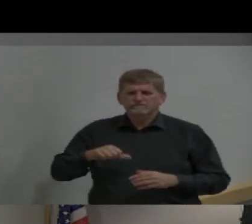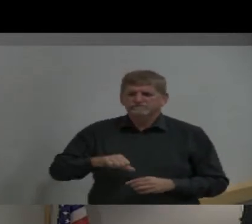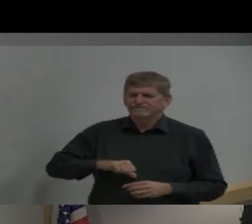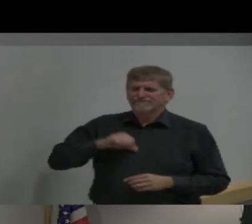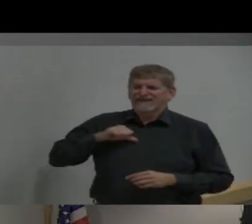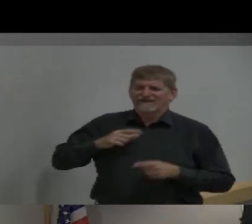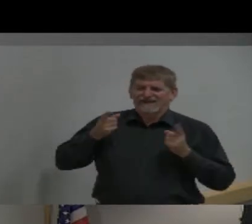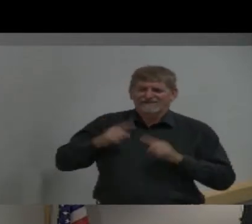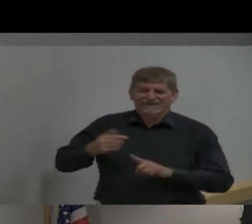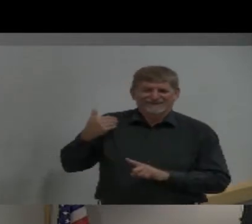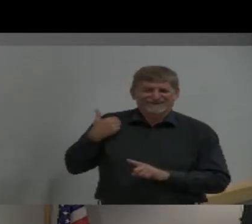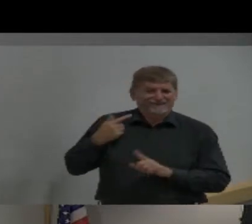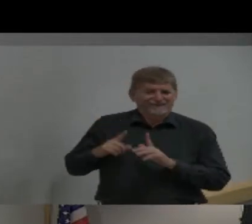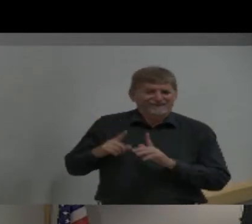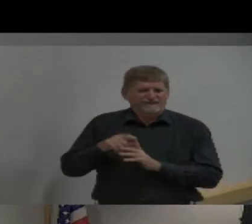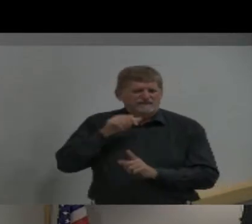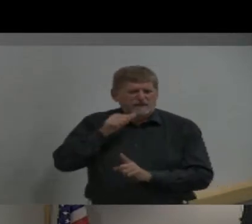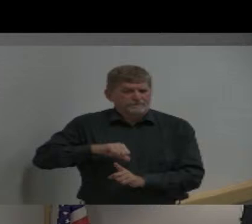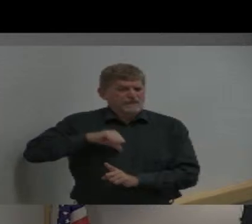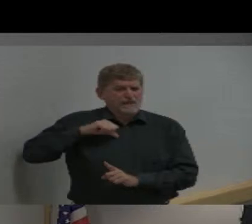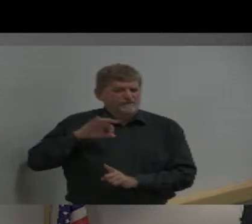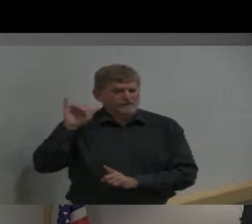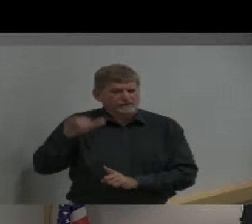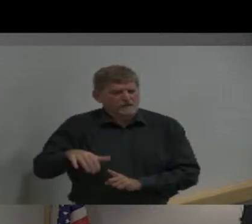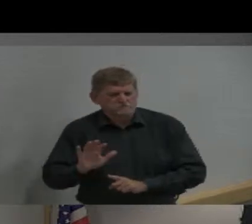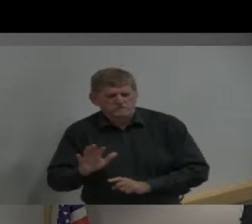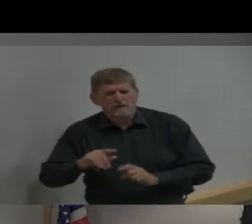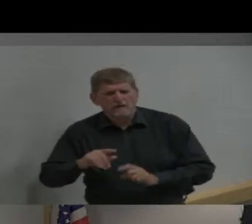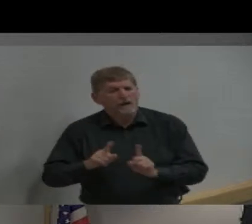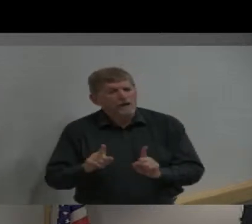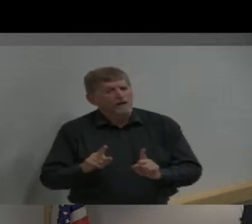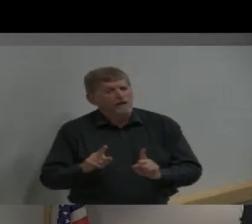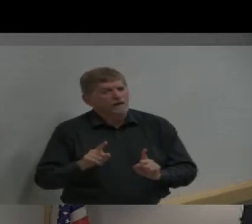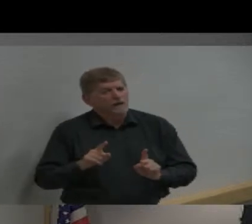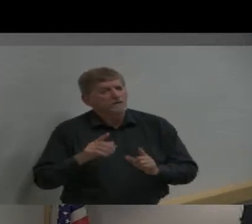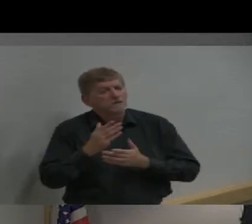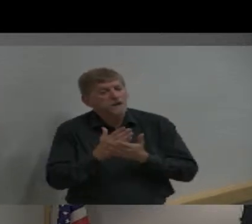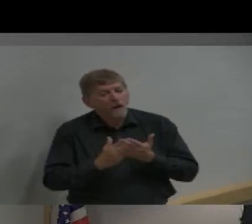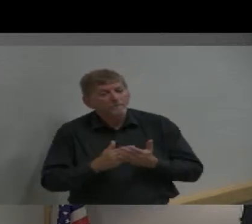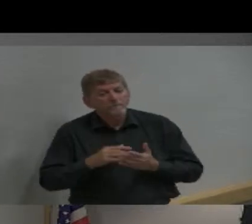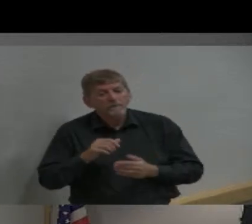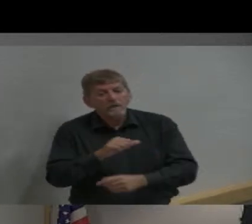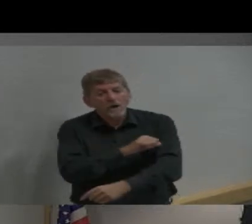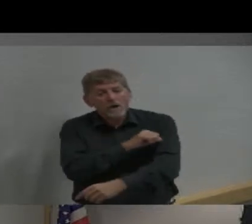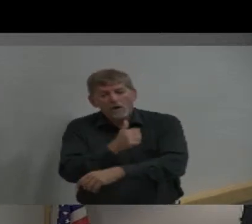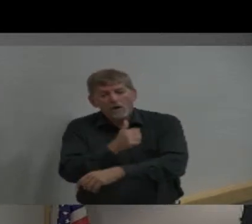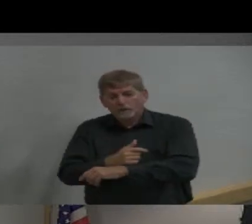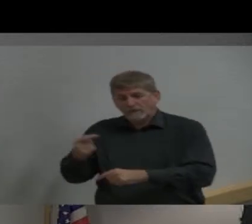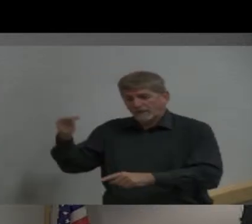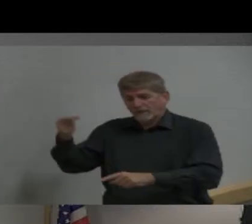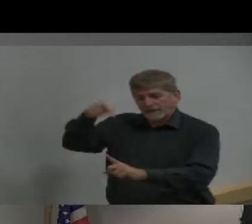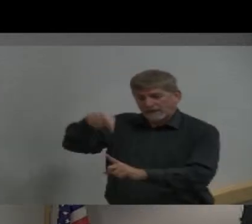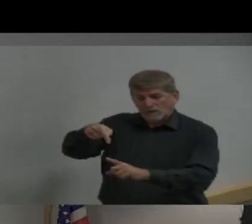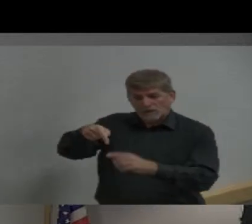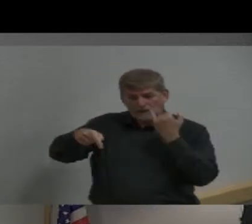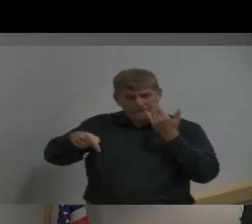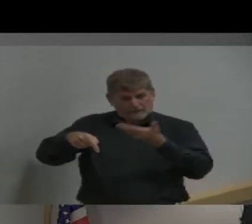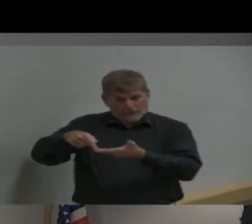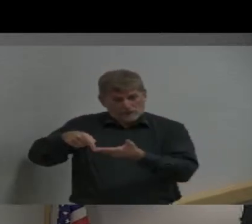when given the appropriate guidance, there is some form of authority there, they do comply. The other thing is the businesses are